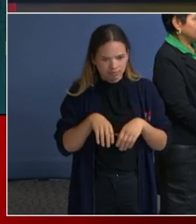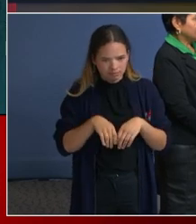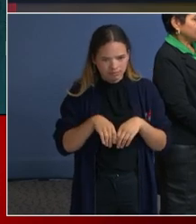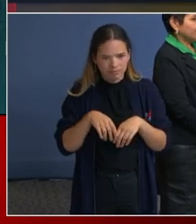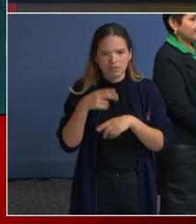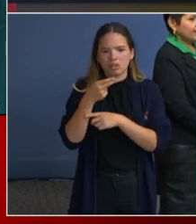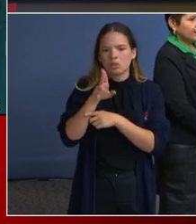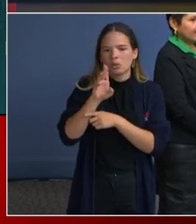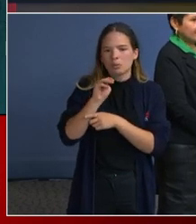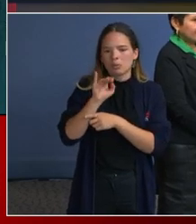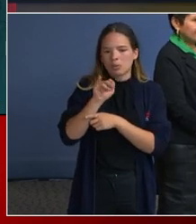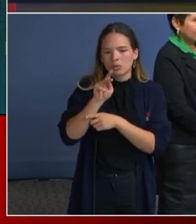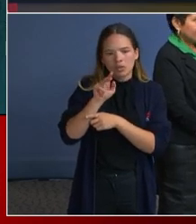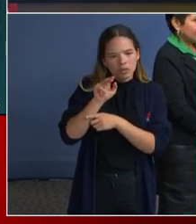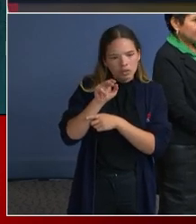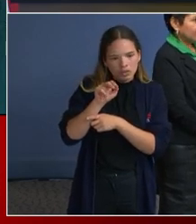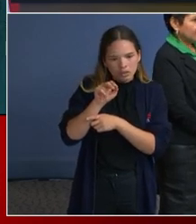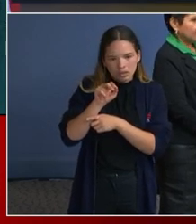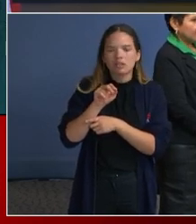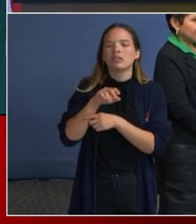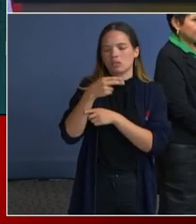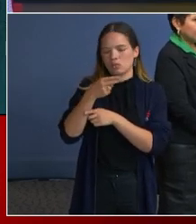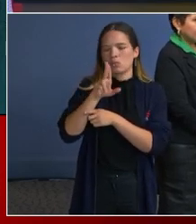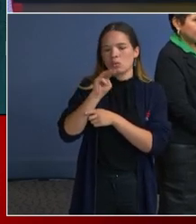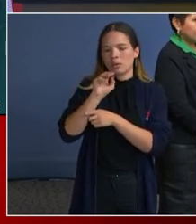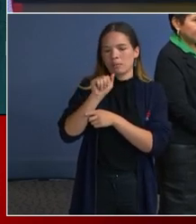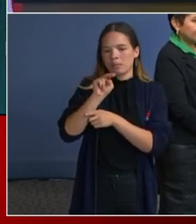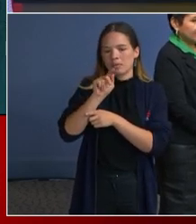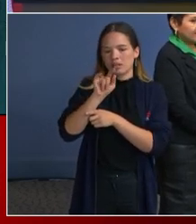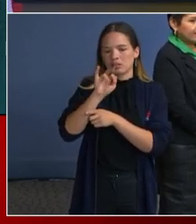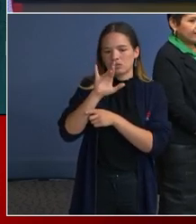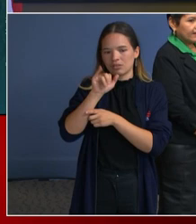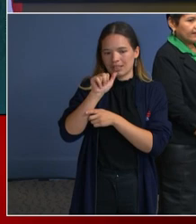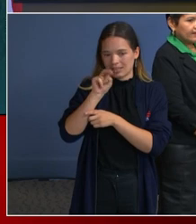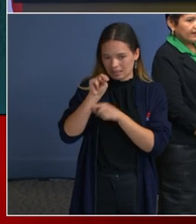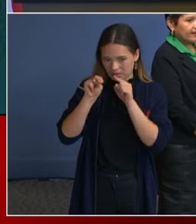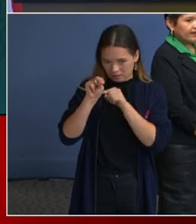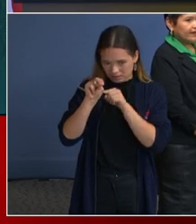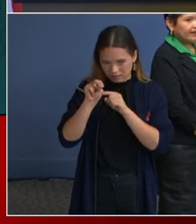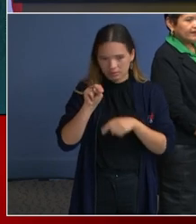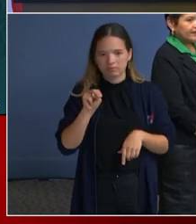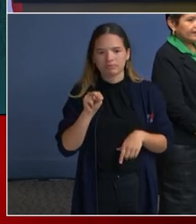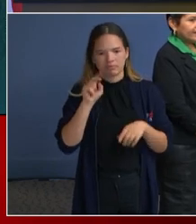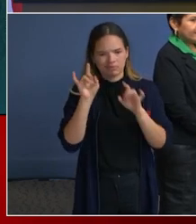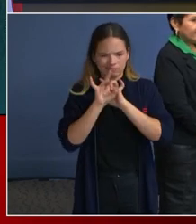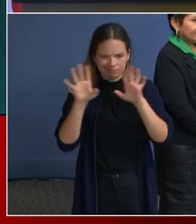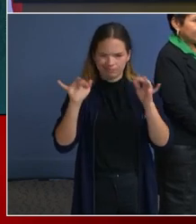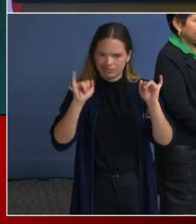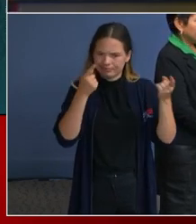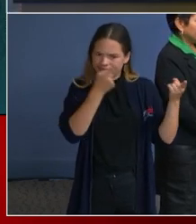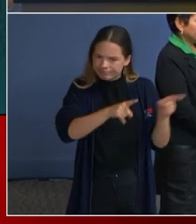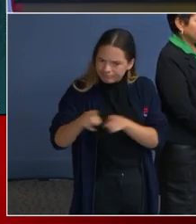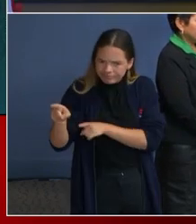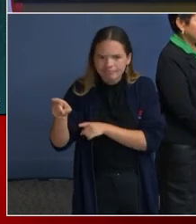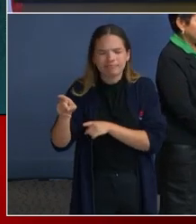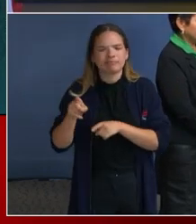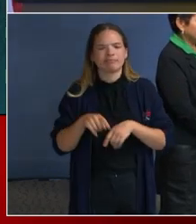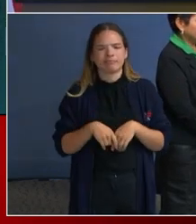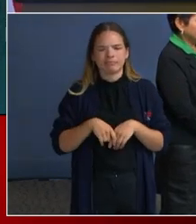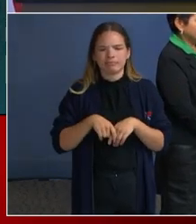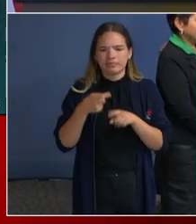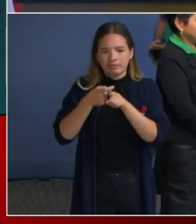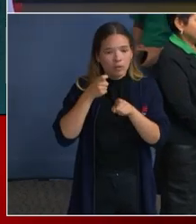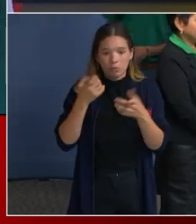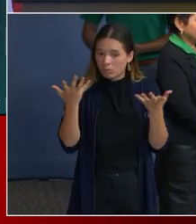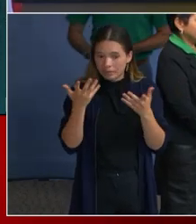city as a result of the actions of the governors of Texas and Arizona, who have